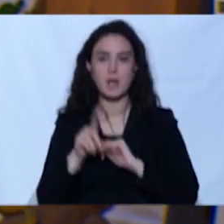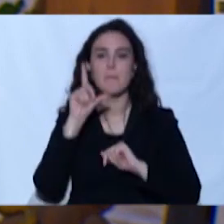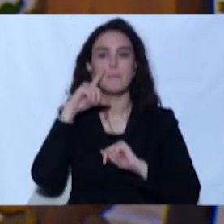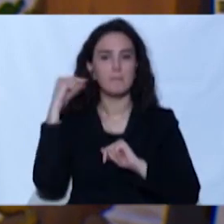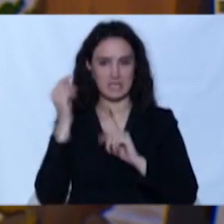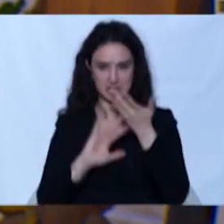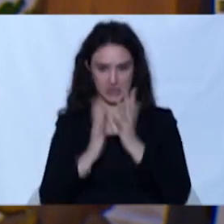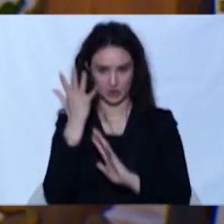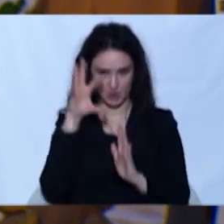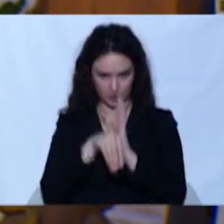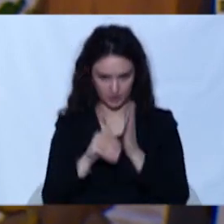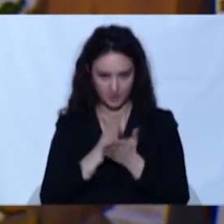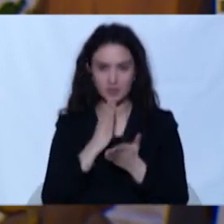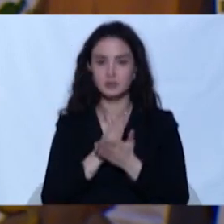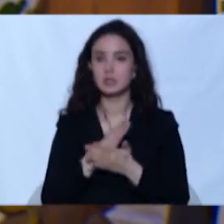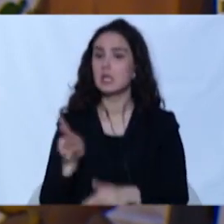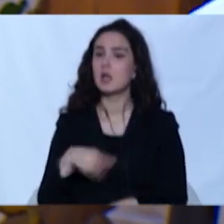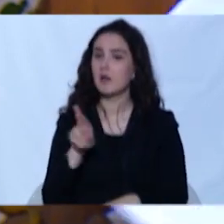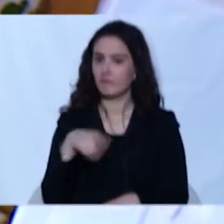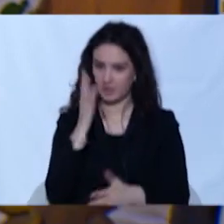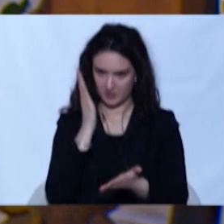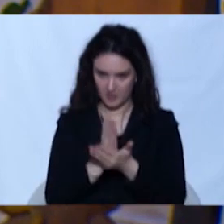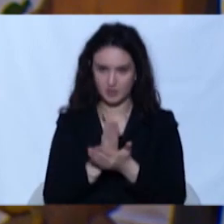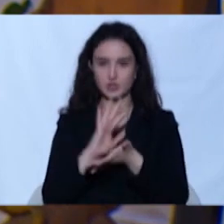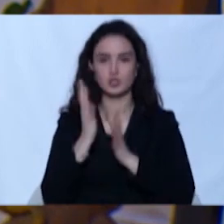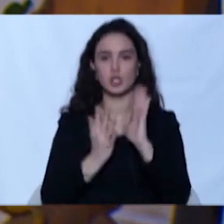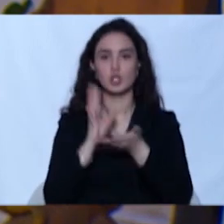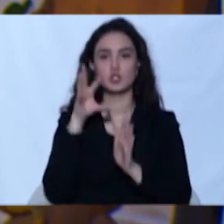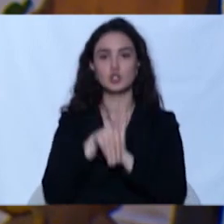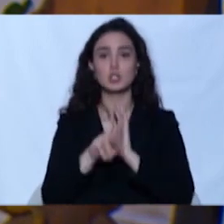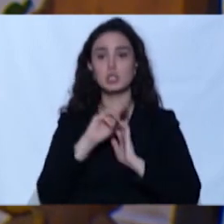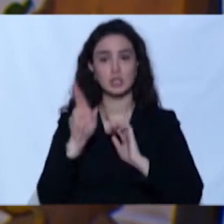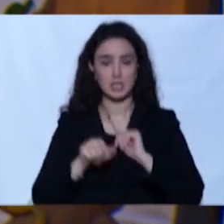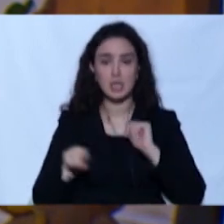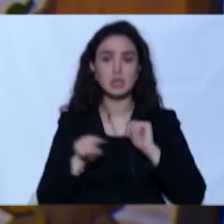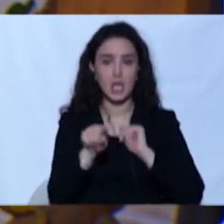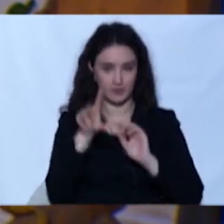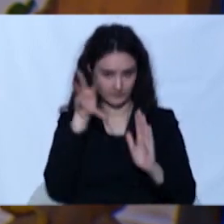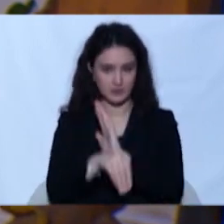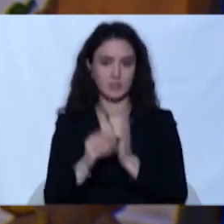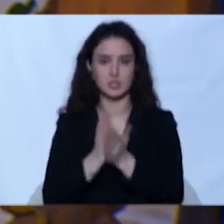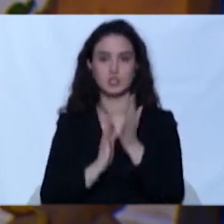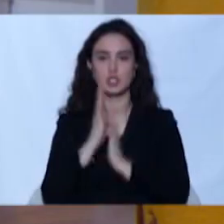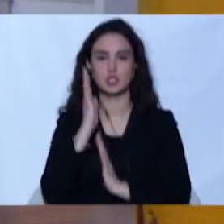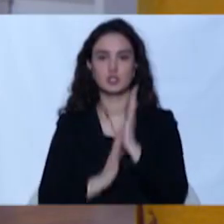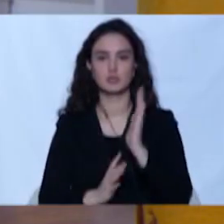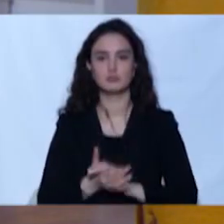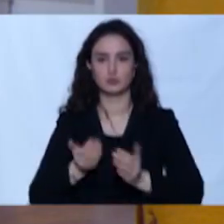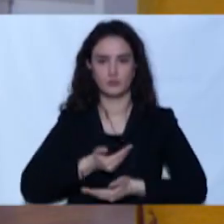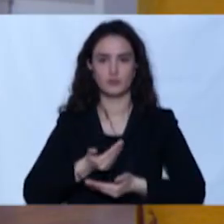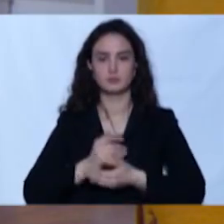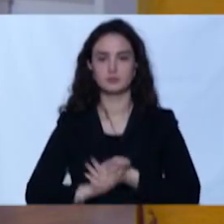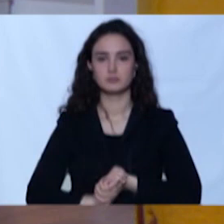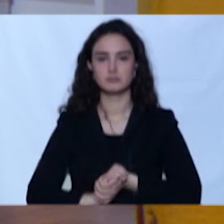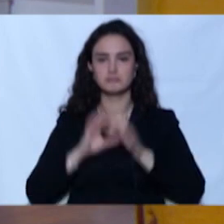in the forest. The snake is in the forest. And the mouse is in the forest. How are the